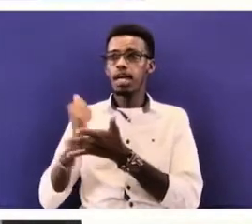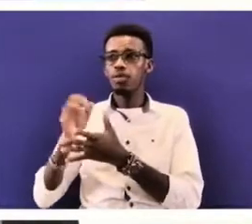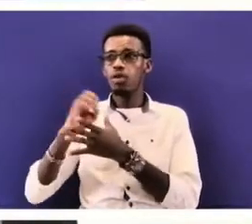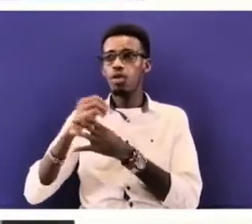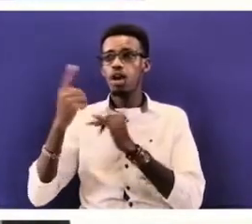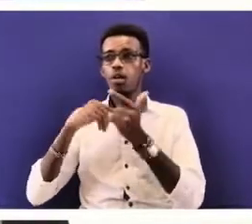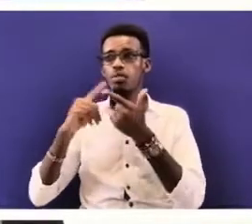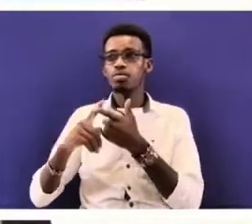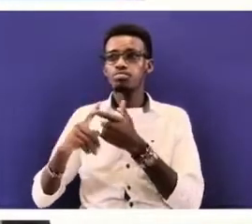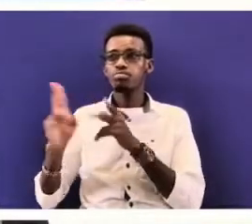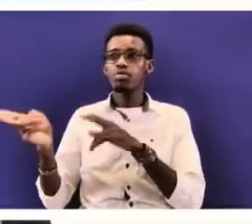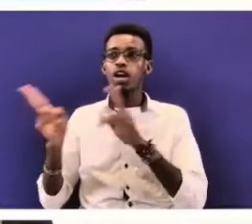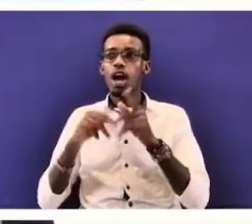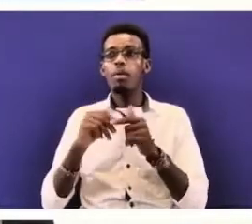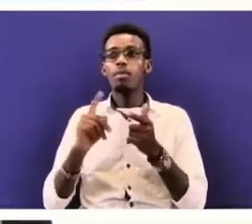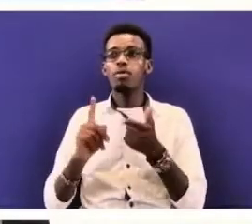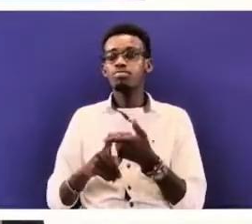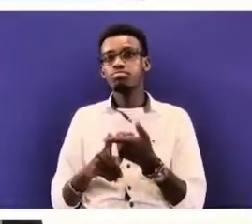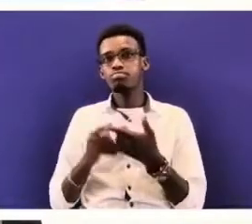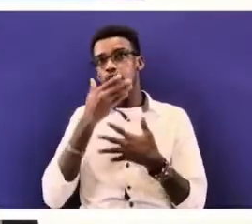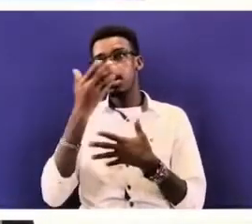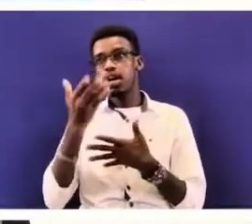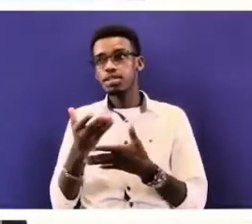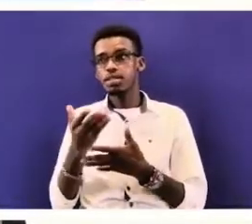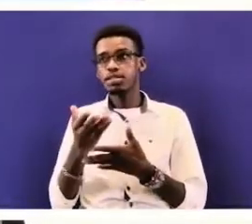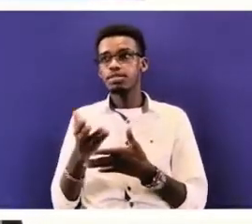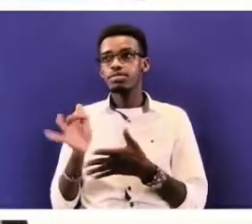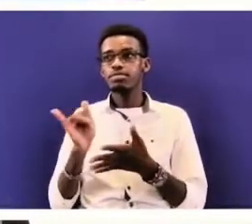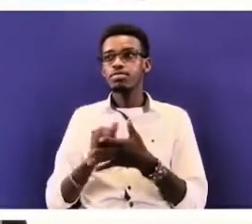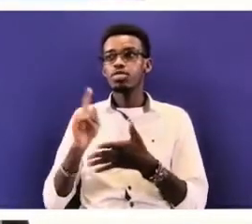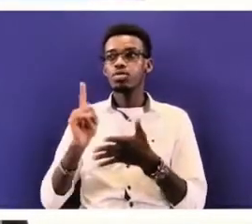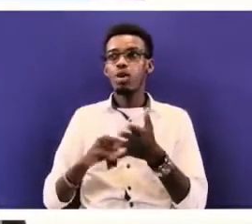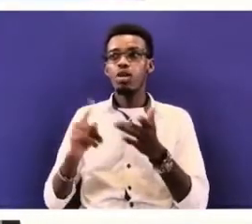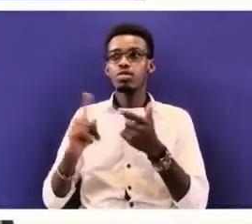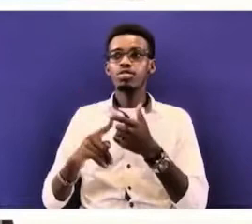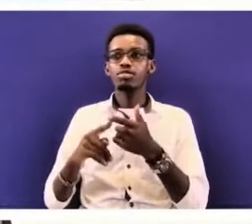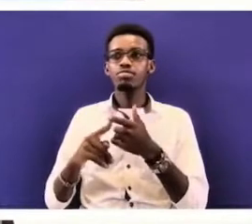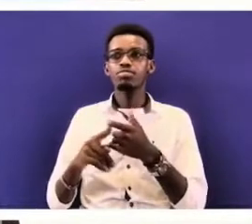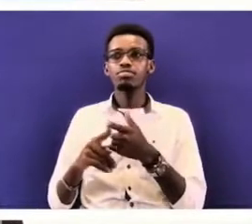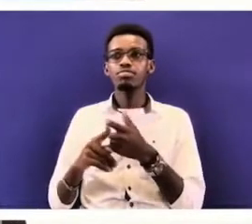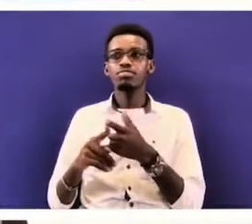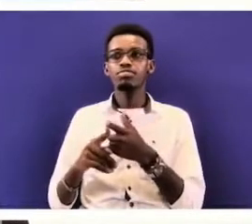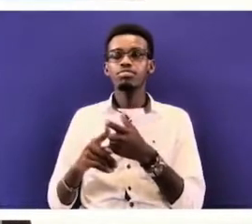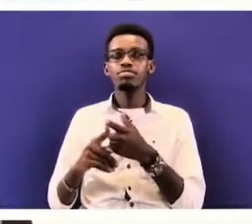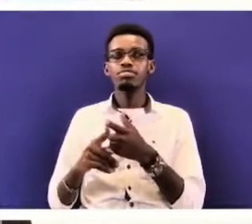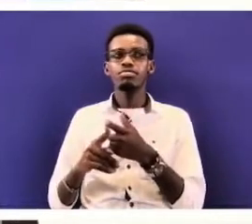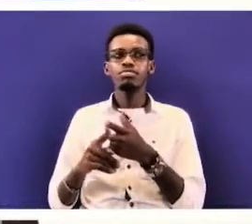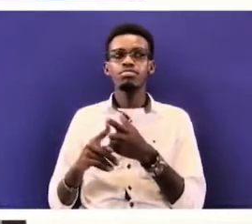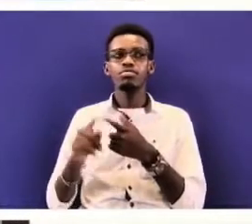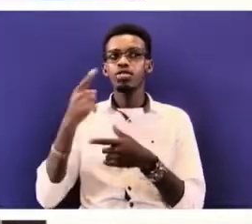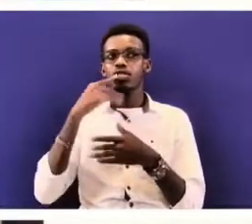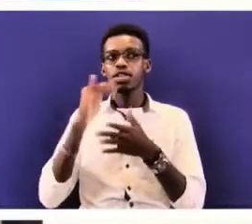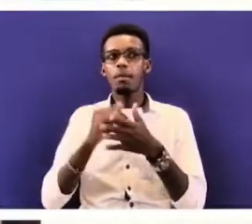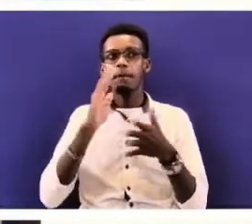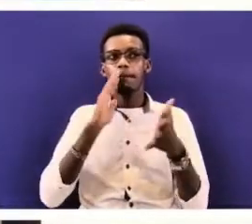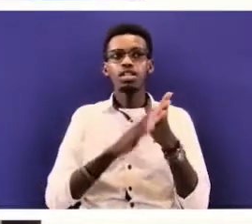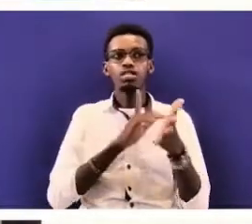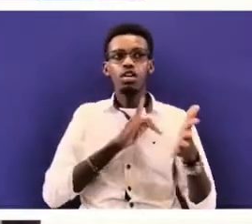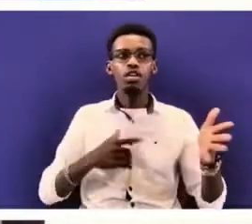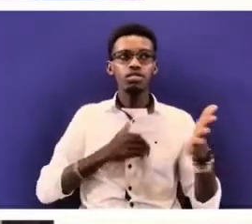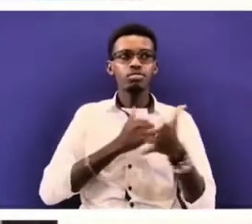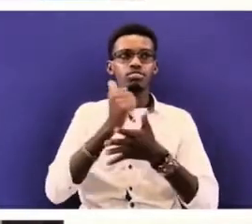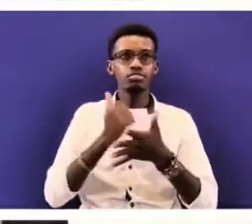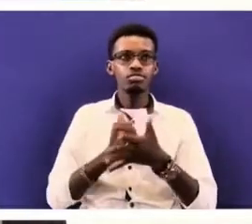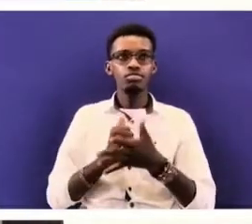kind of like a stimulus response? You know the experiment where there was a stimulus and a response? You say praise God, I say amen. You